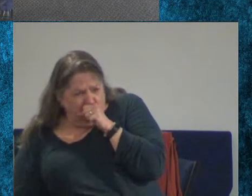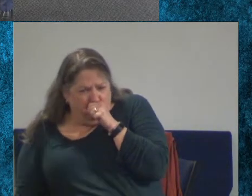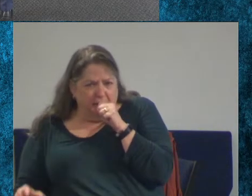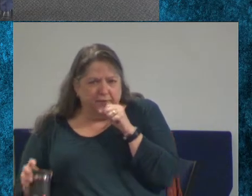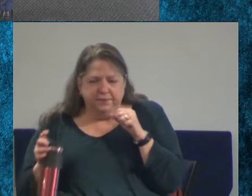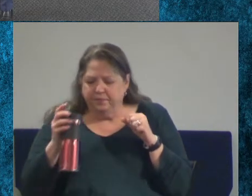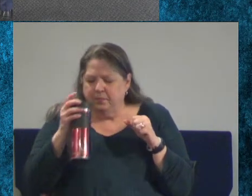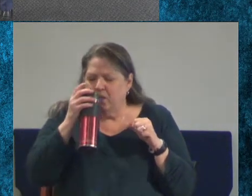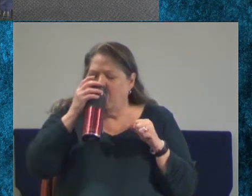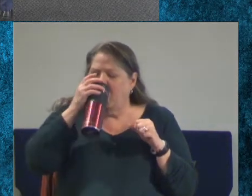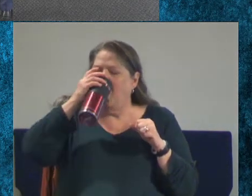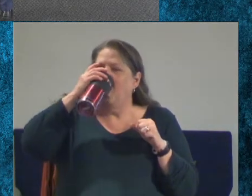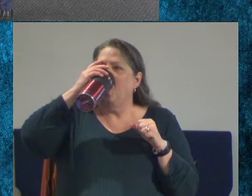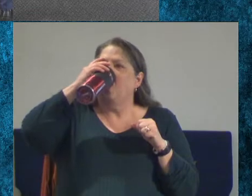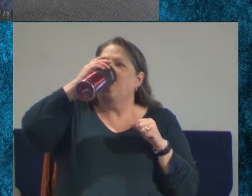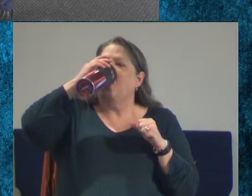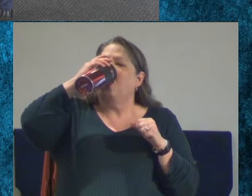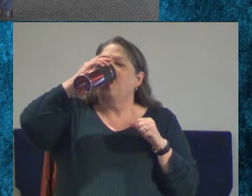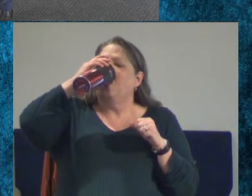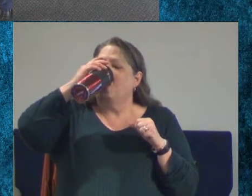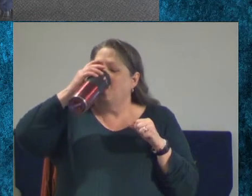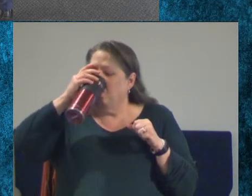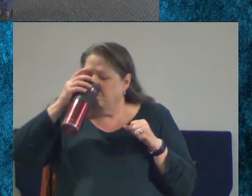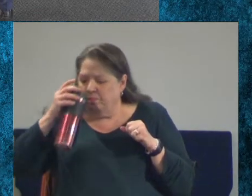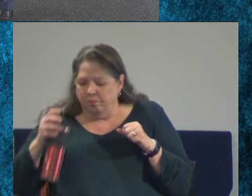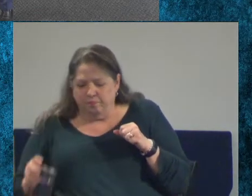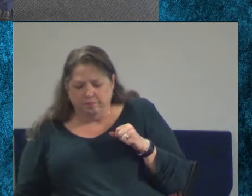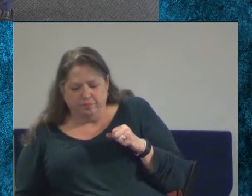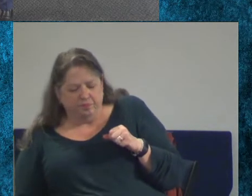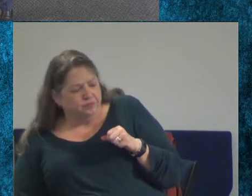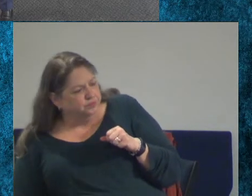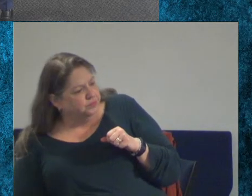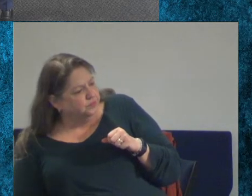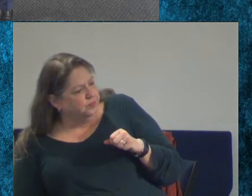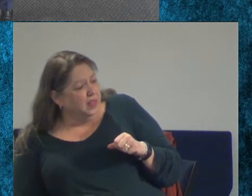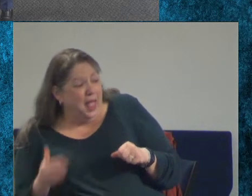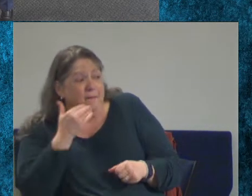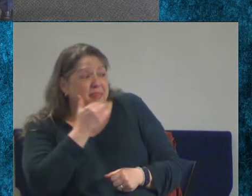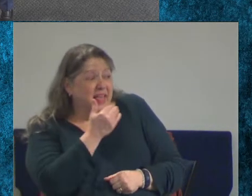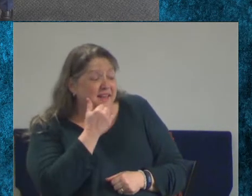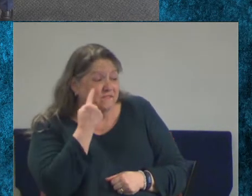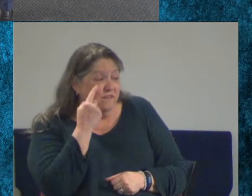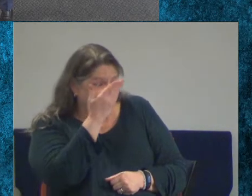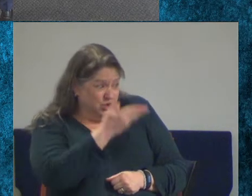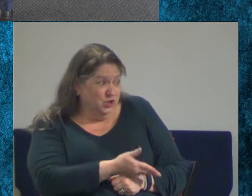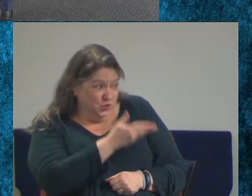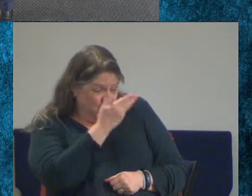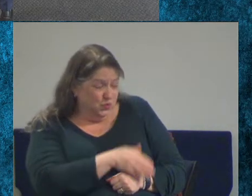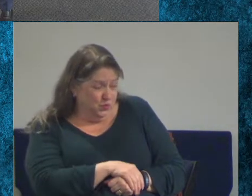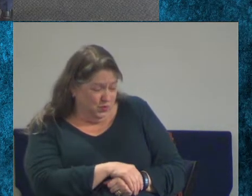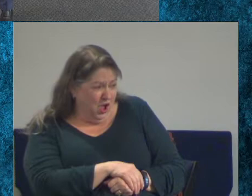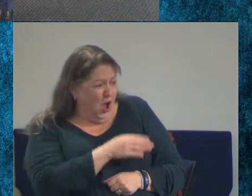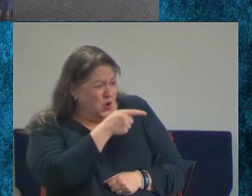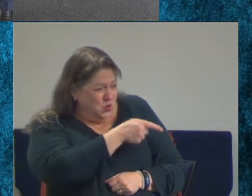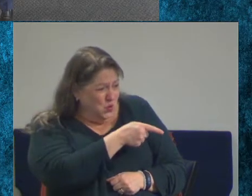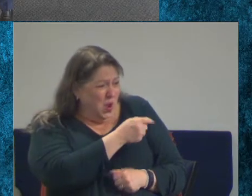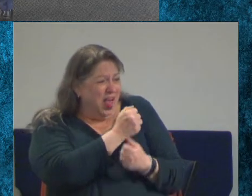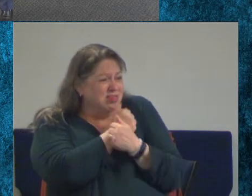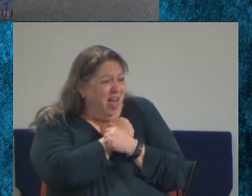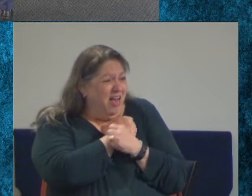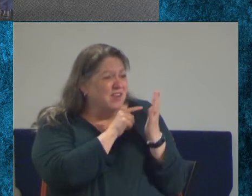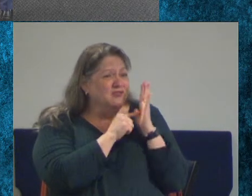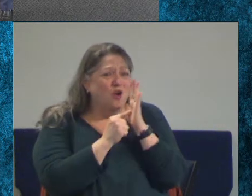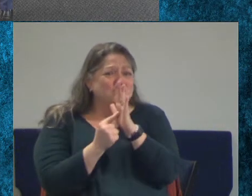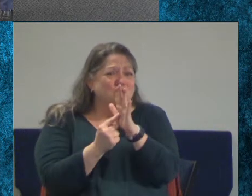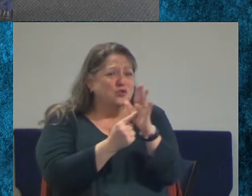thankful for your love for the saints. Thankful because I hear of your love for all the saints.